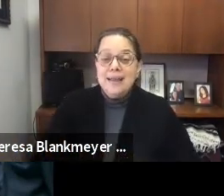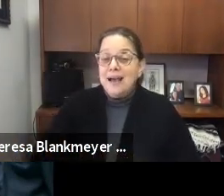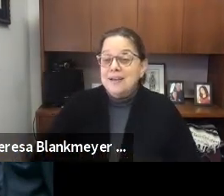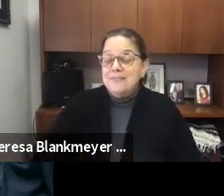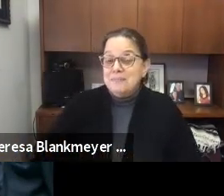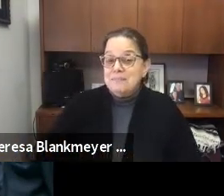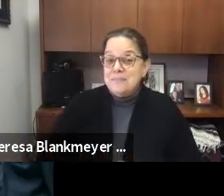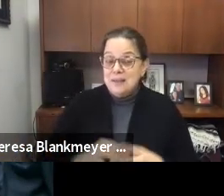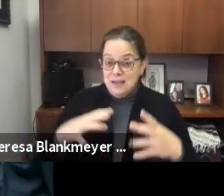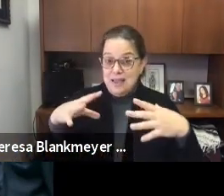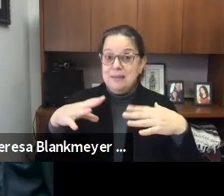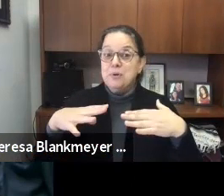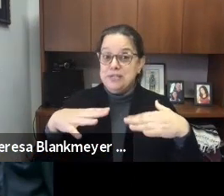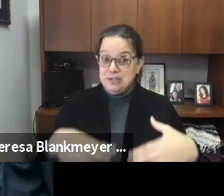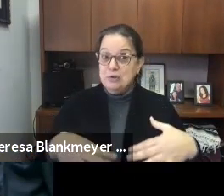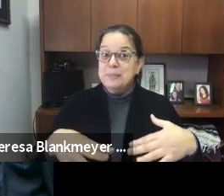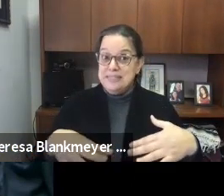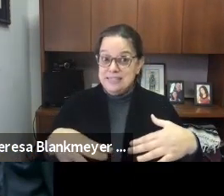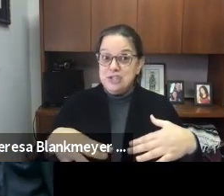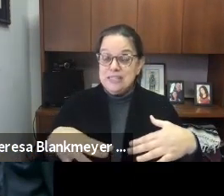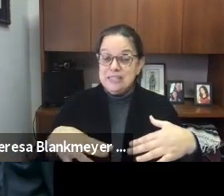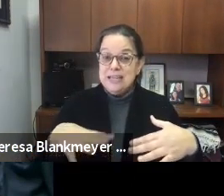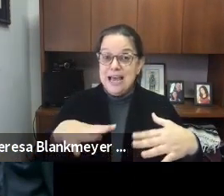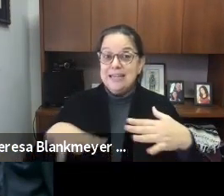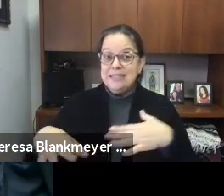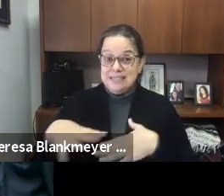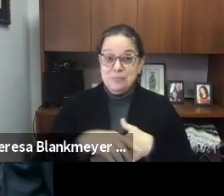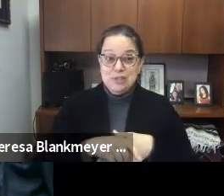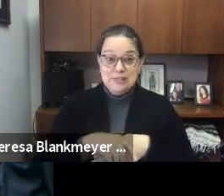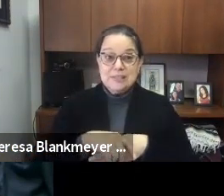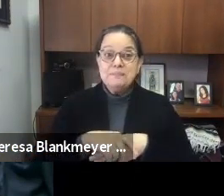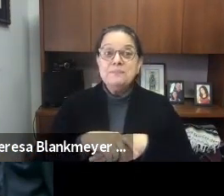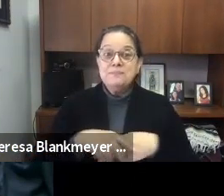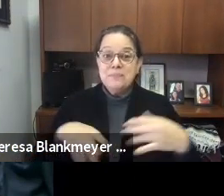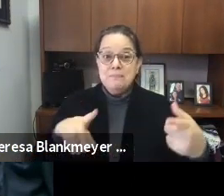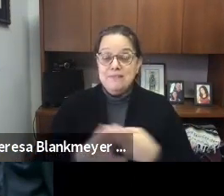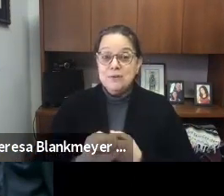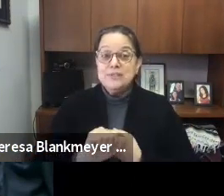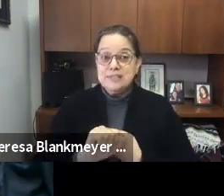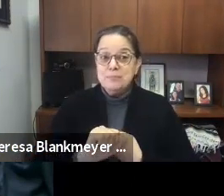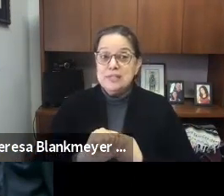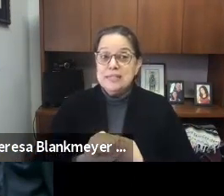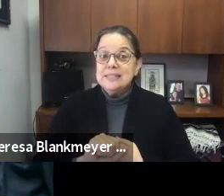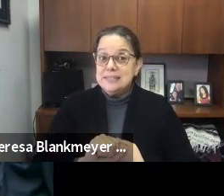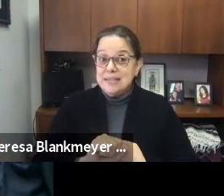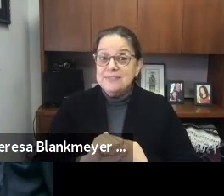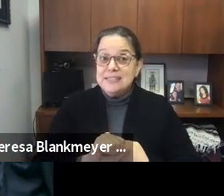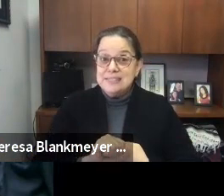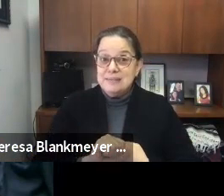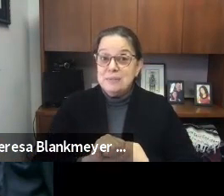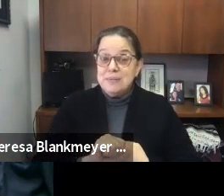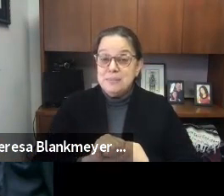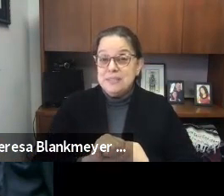I have a particular position and assumptions. My first assumption is that deaf